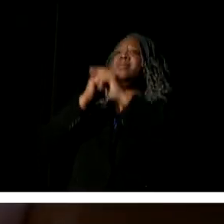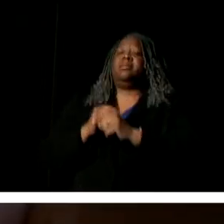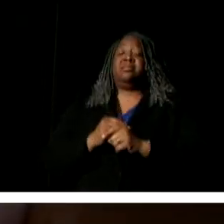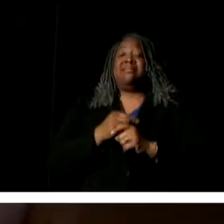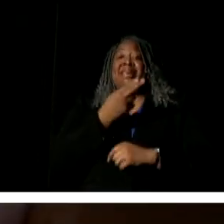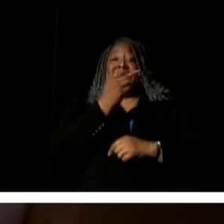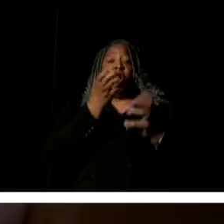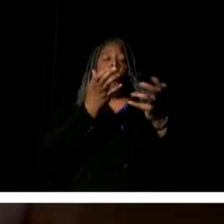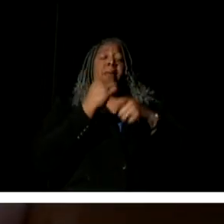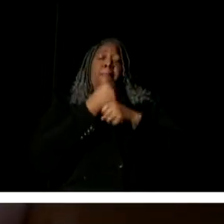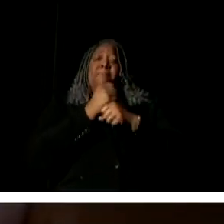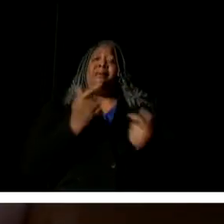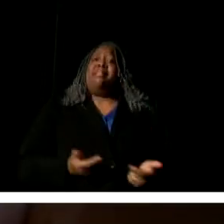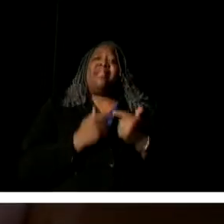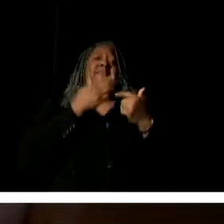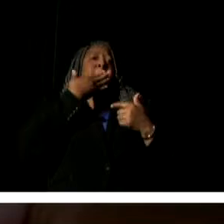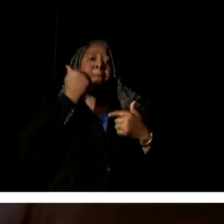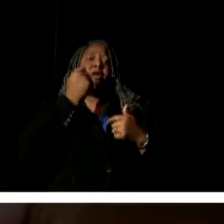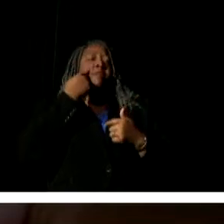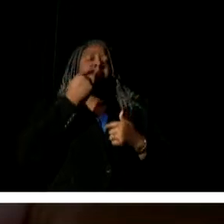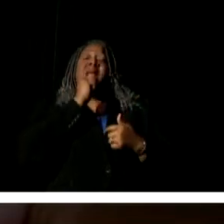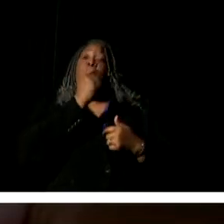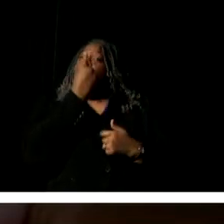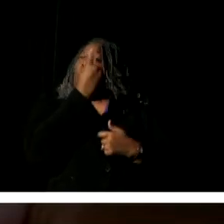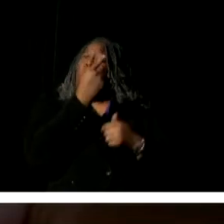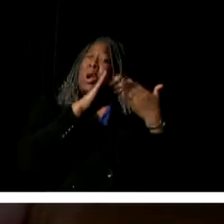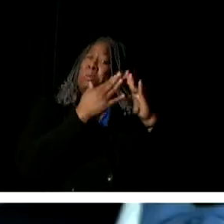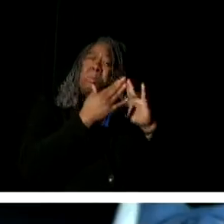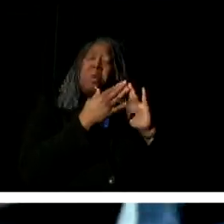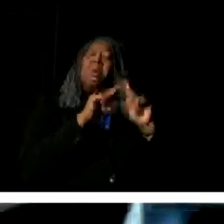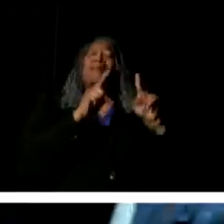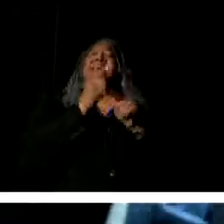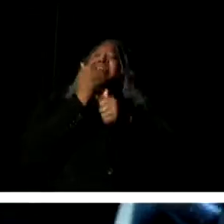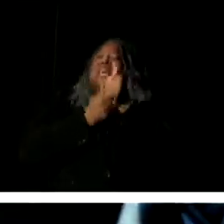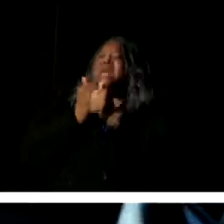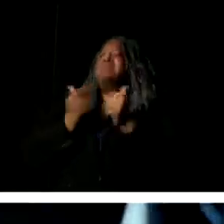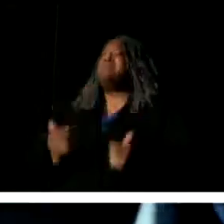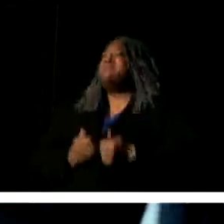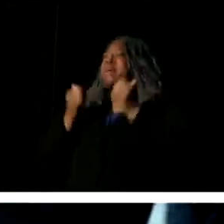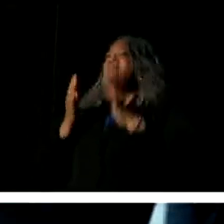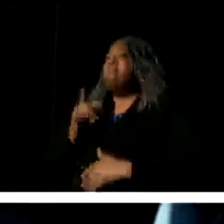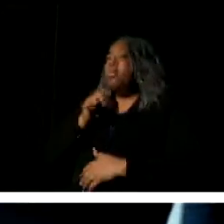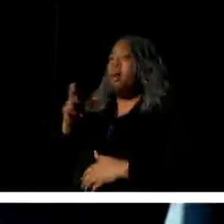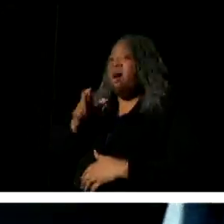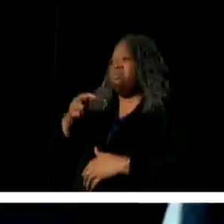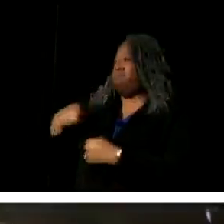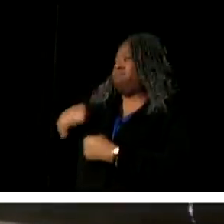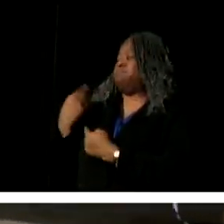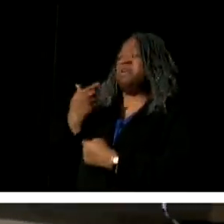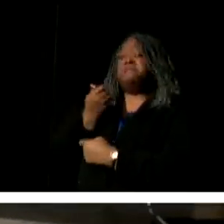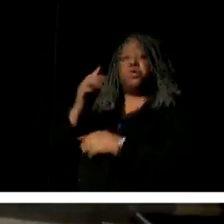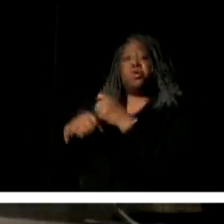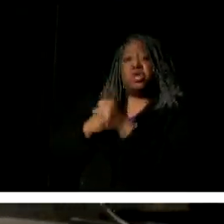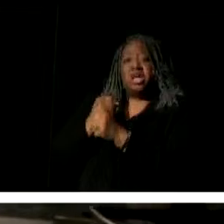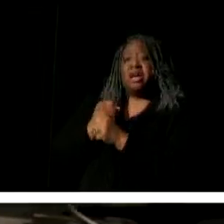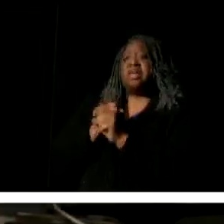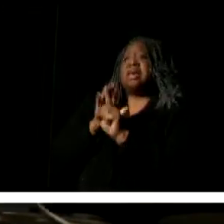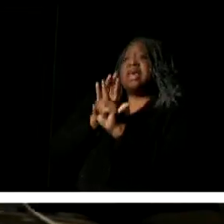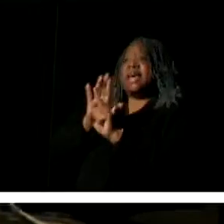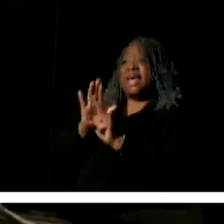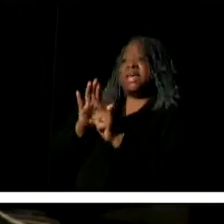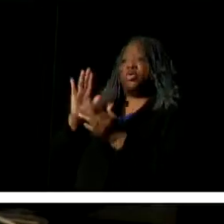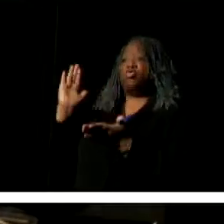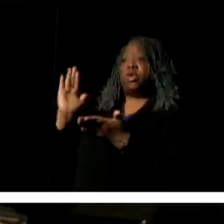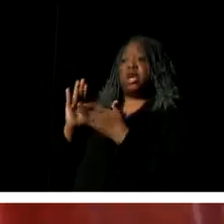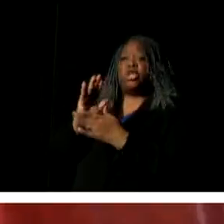life better, not just for one community, but for every resident of Little Rock. Over the last 2 years, his holistic violence reduction strategy has